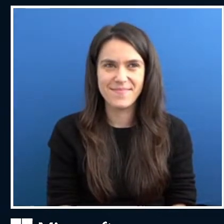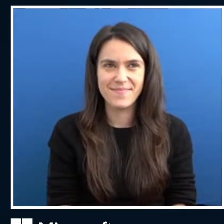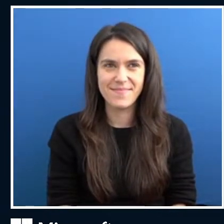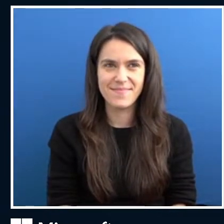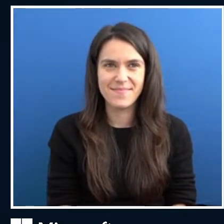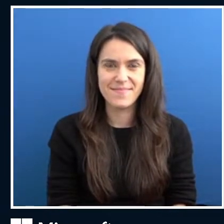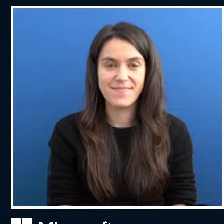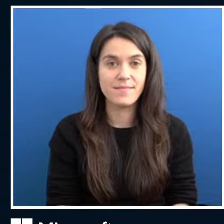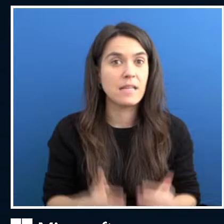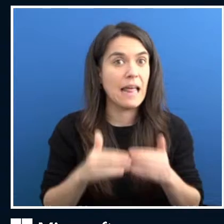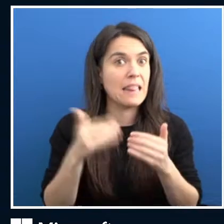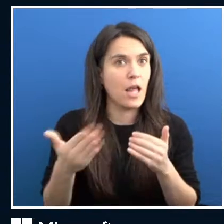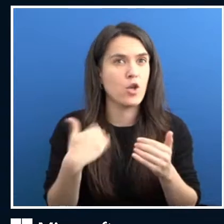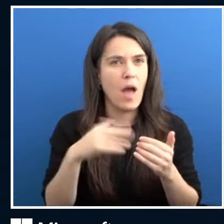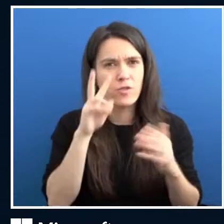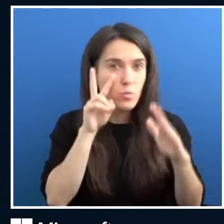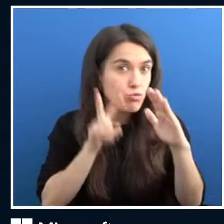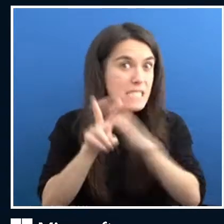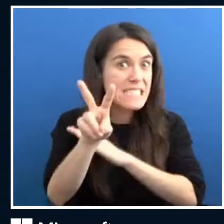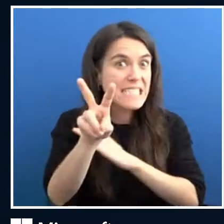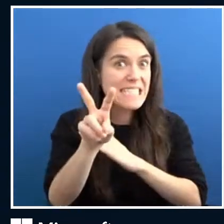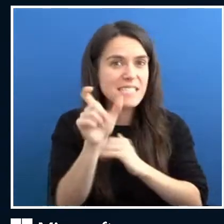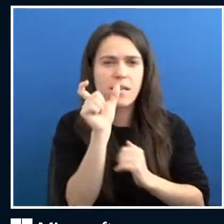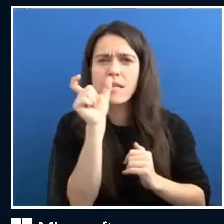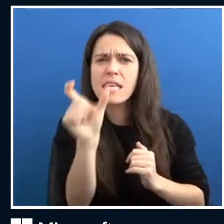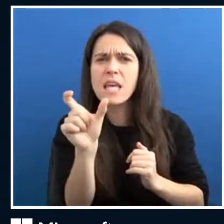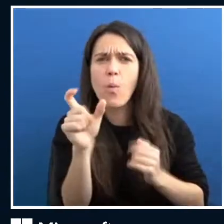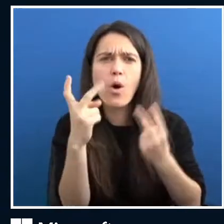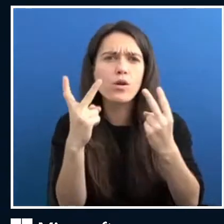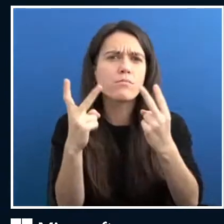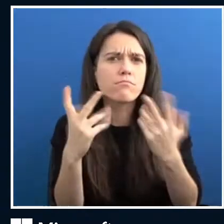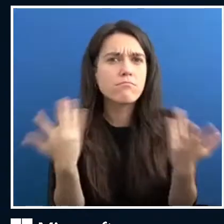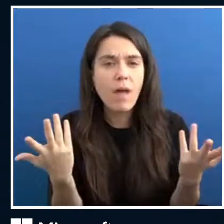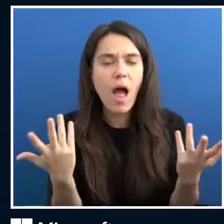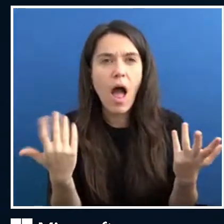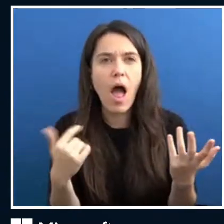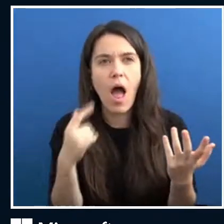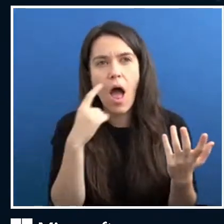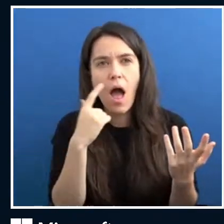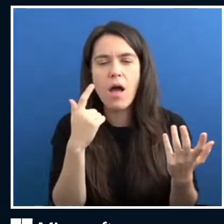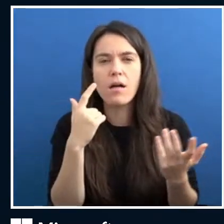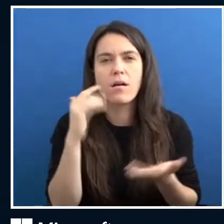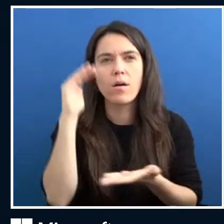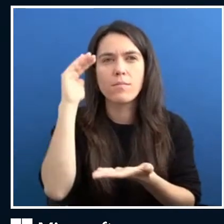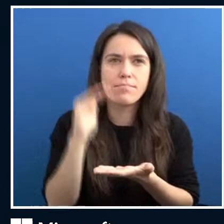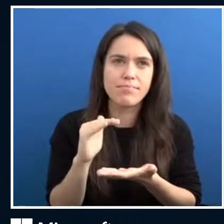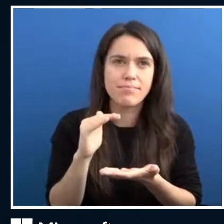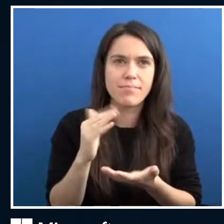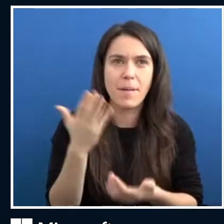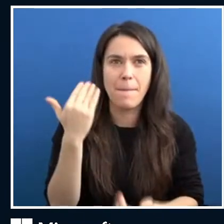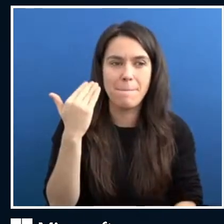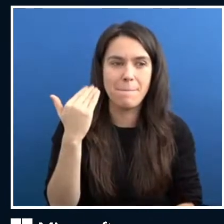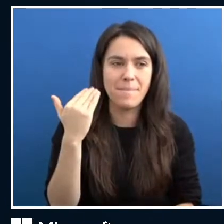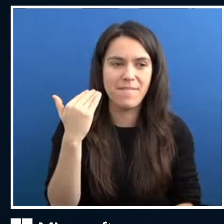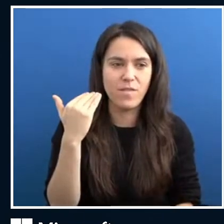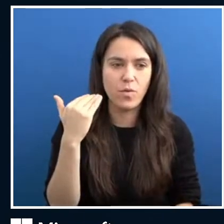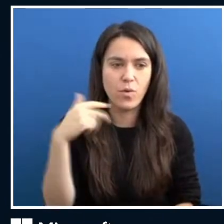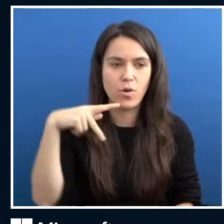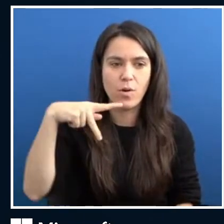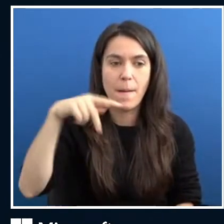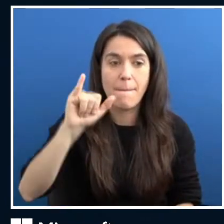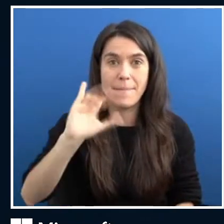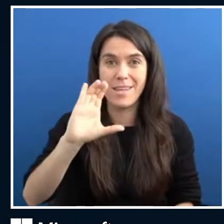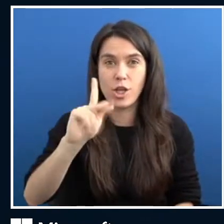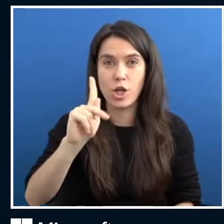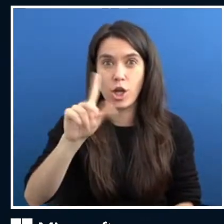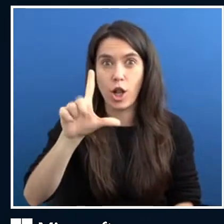we would do that using you just load the pickle you got from here. You